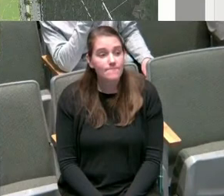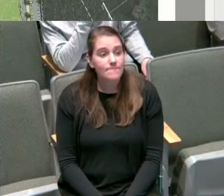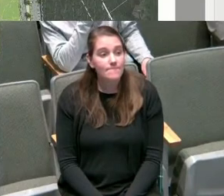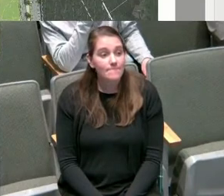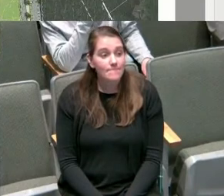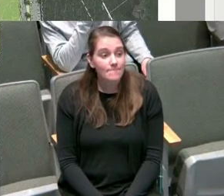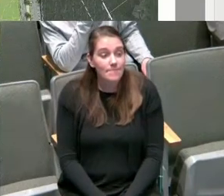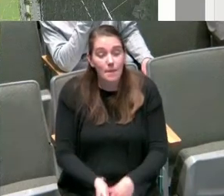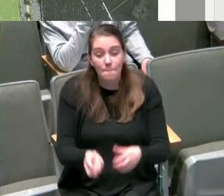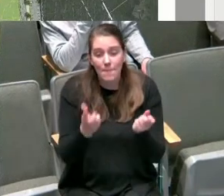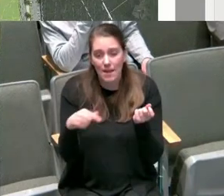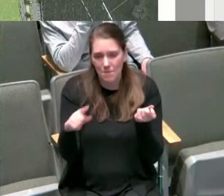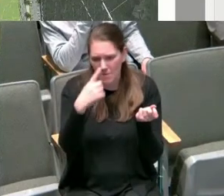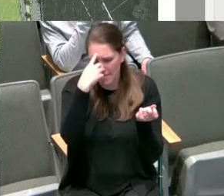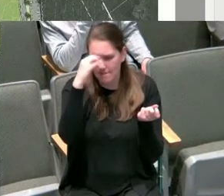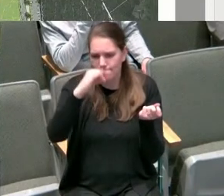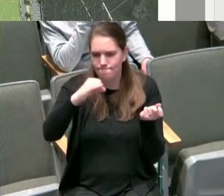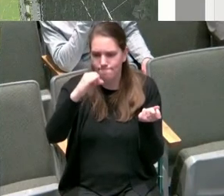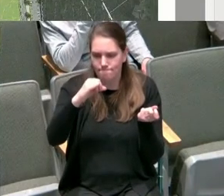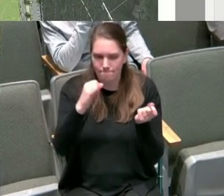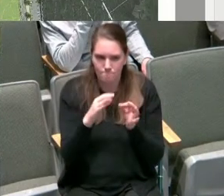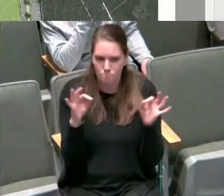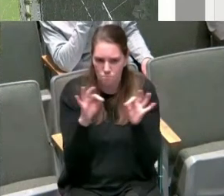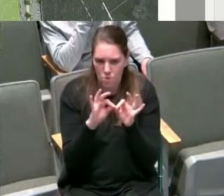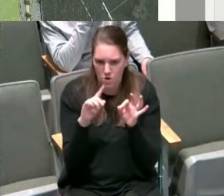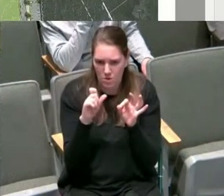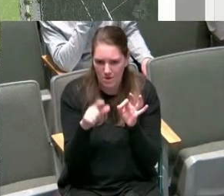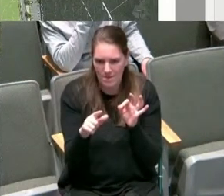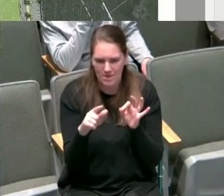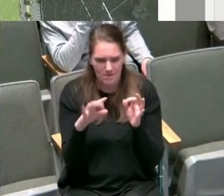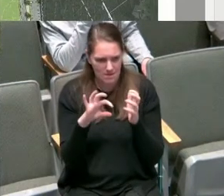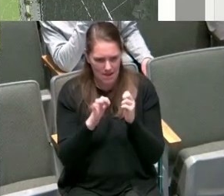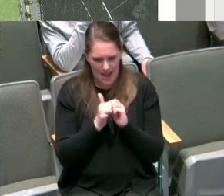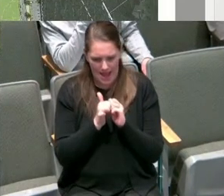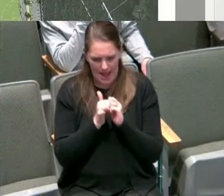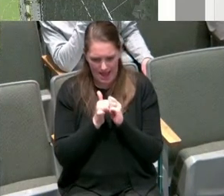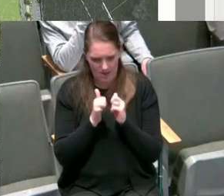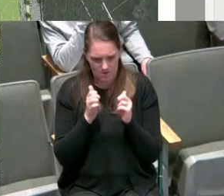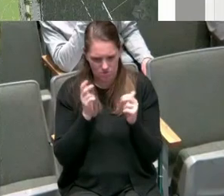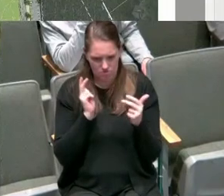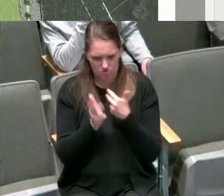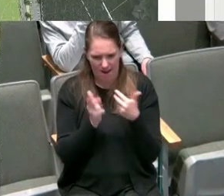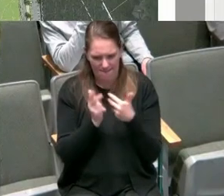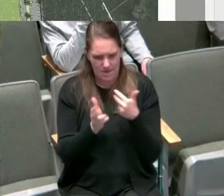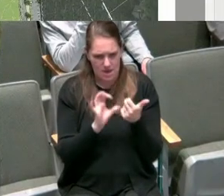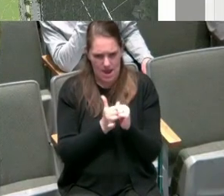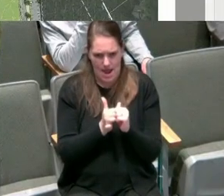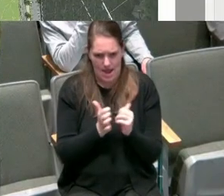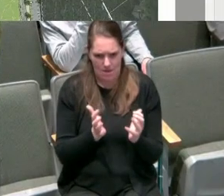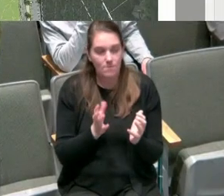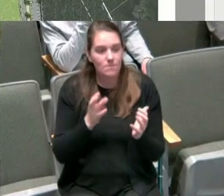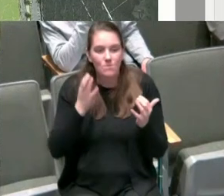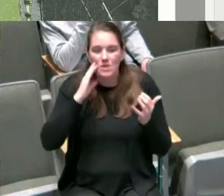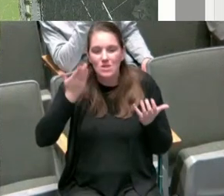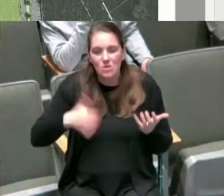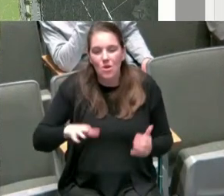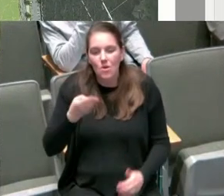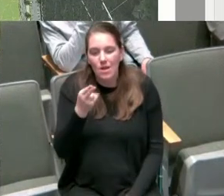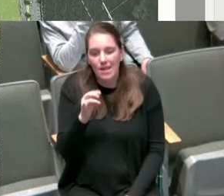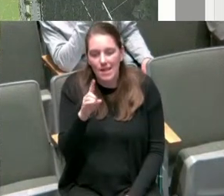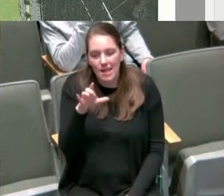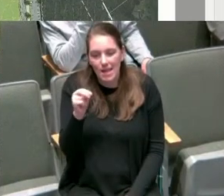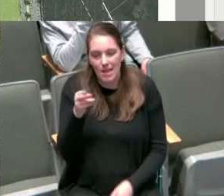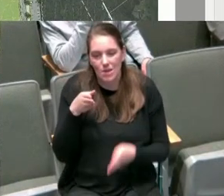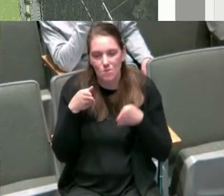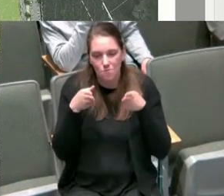many people in the audience are thinking one of the key questions is traffic um we know that there's already a lot of traffic on Hayden Road during